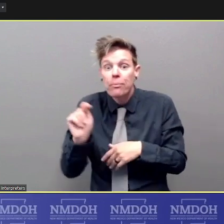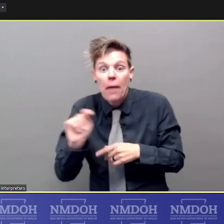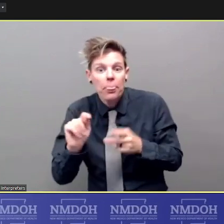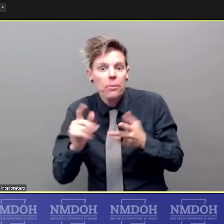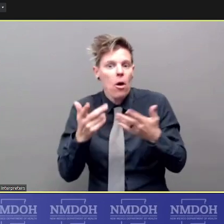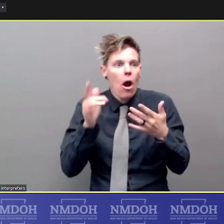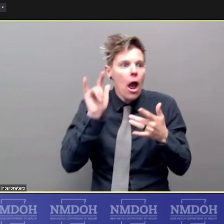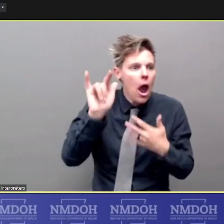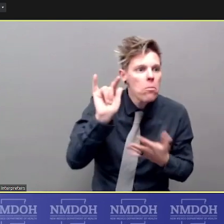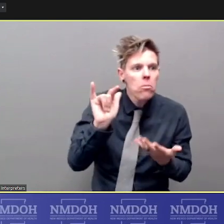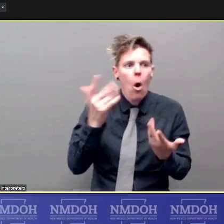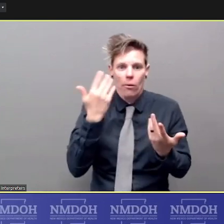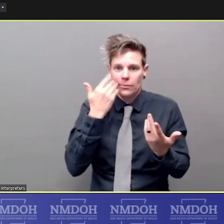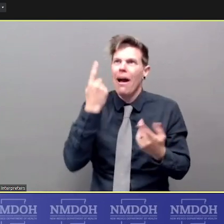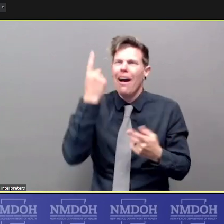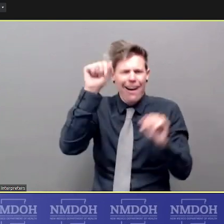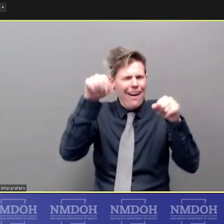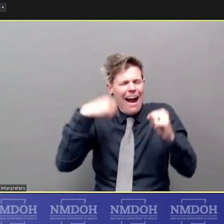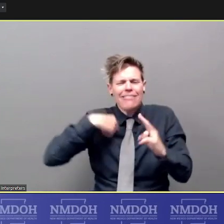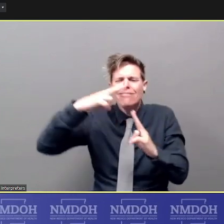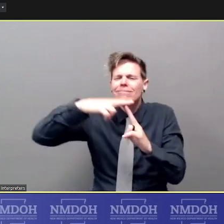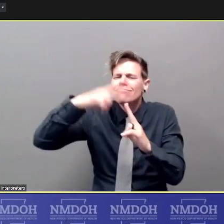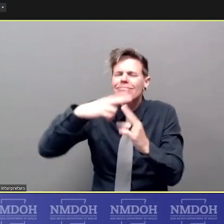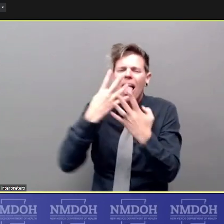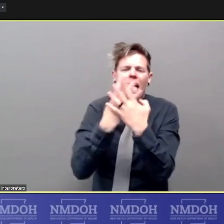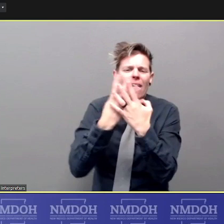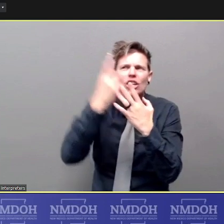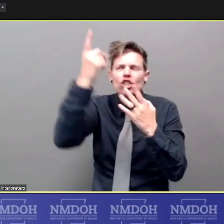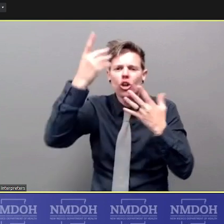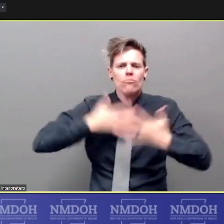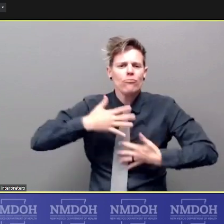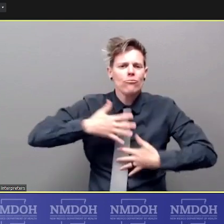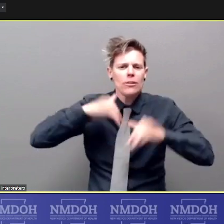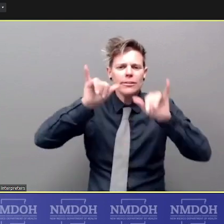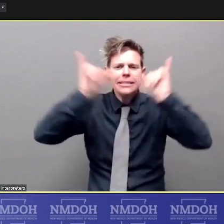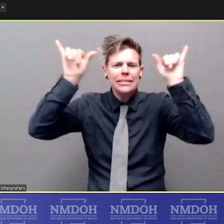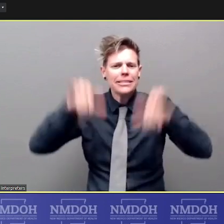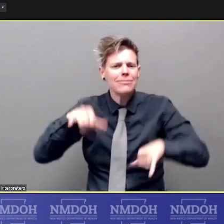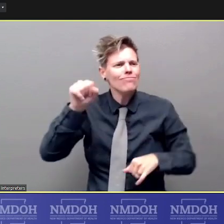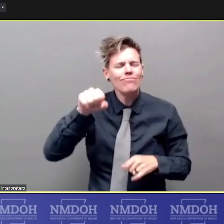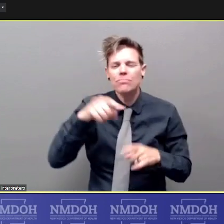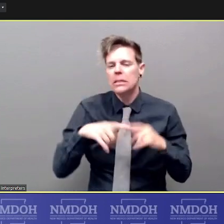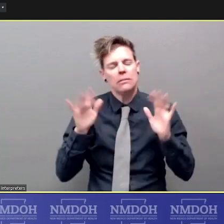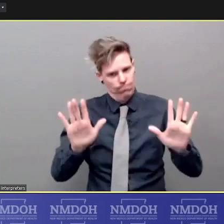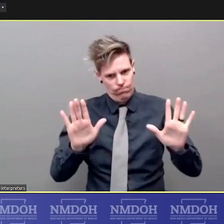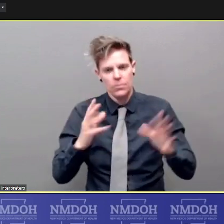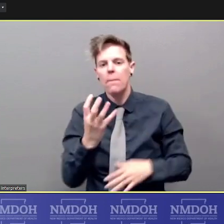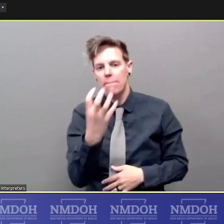airport or on the plane. So that'd be one too. I'd ask, our family all does